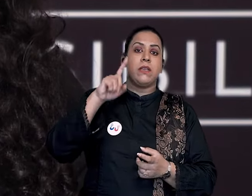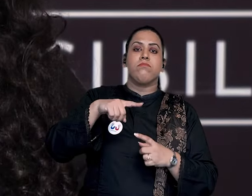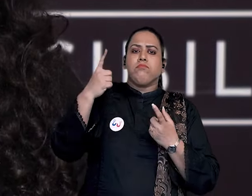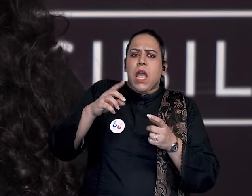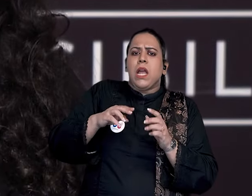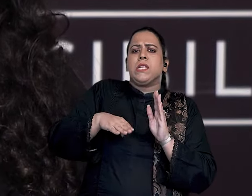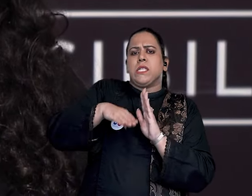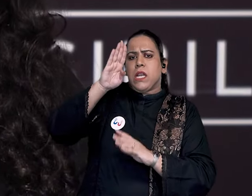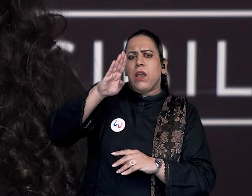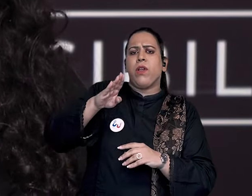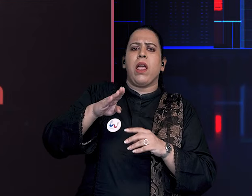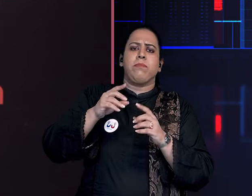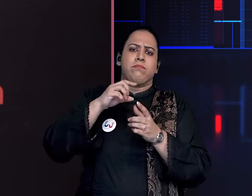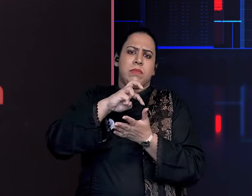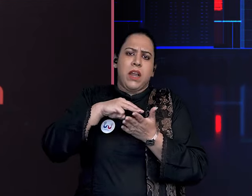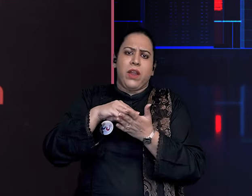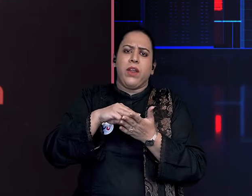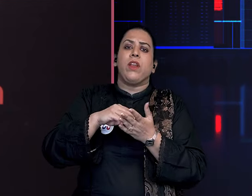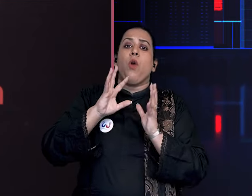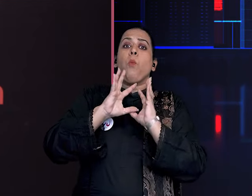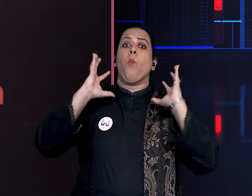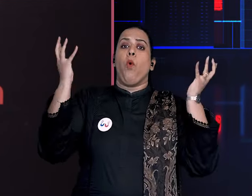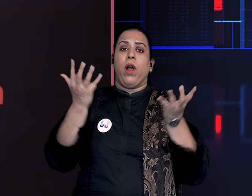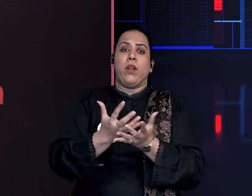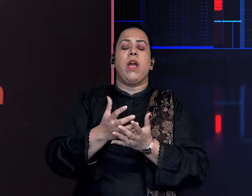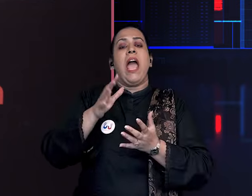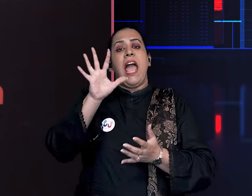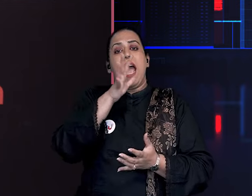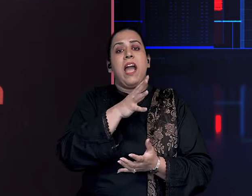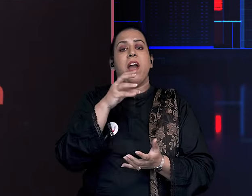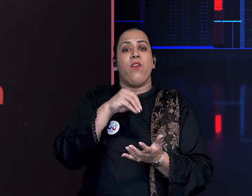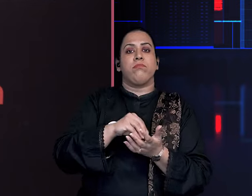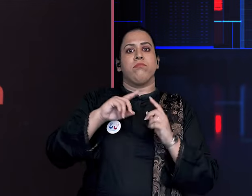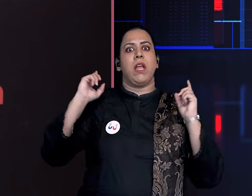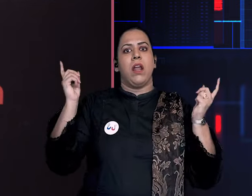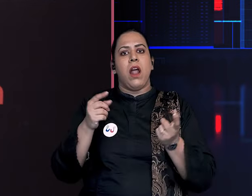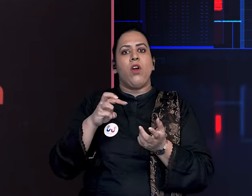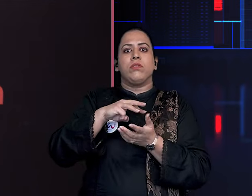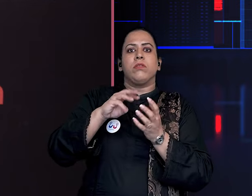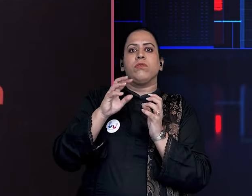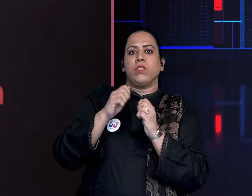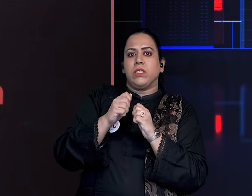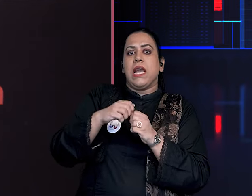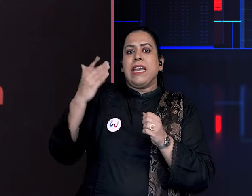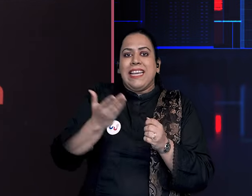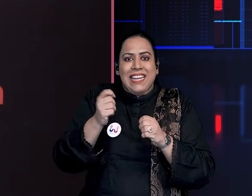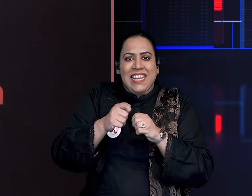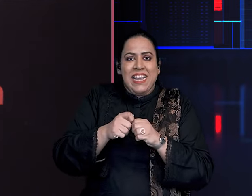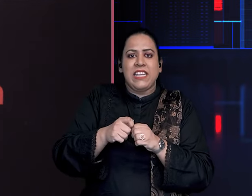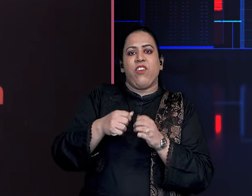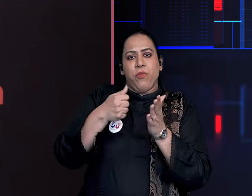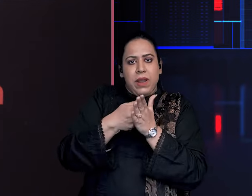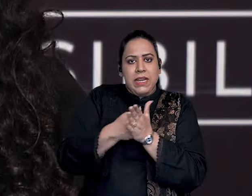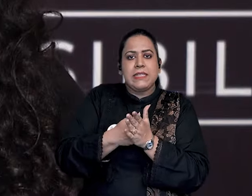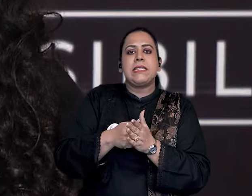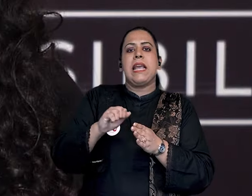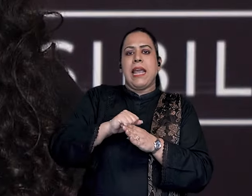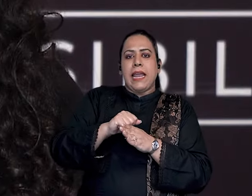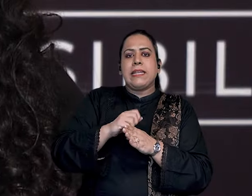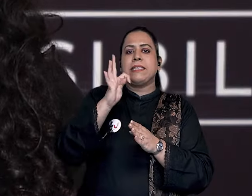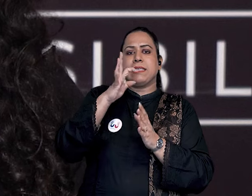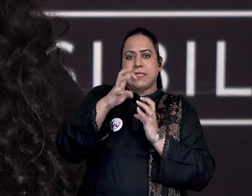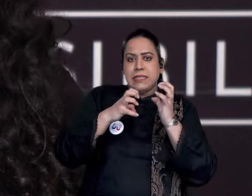I allowed all the artists to come and really think beyond, think bold, have